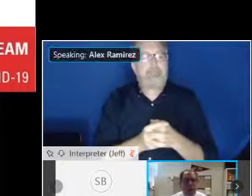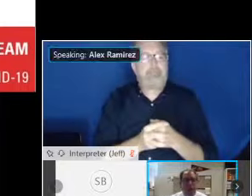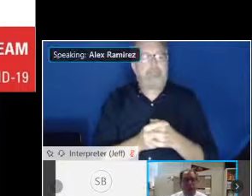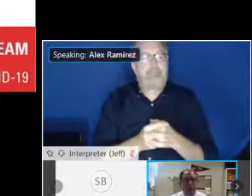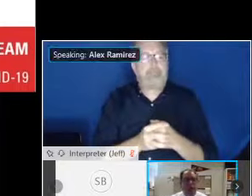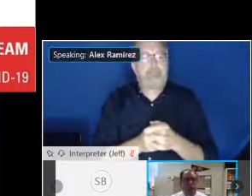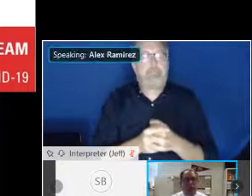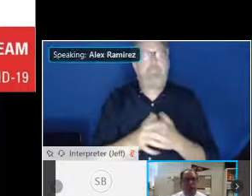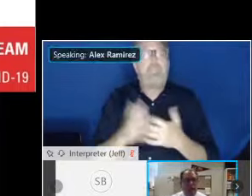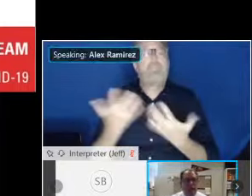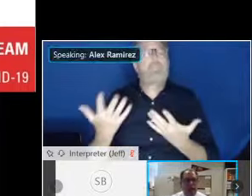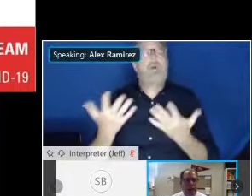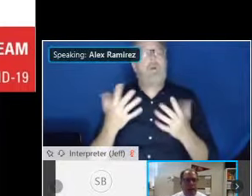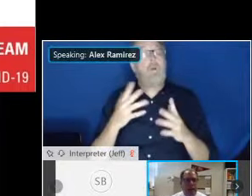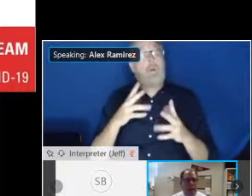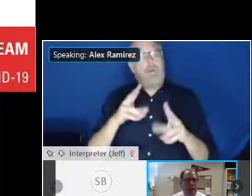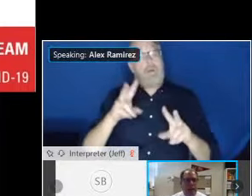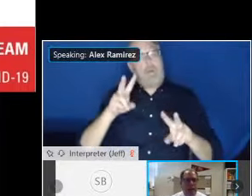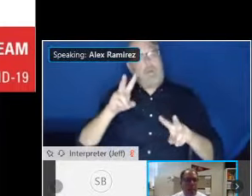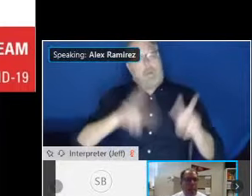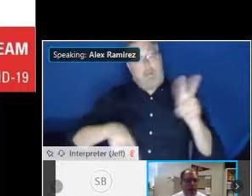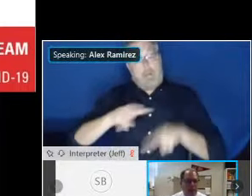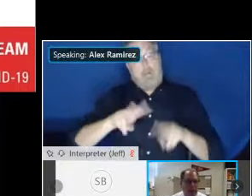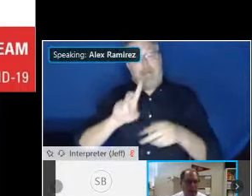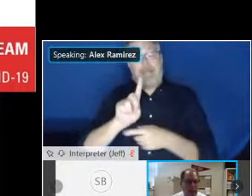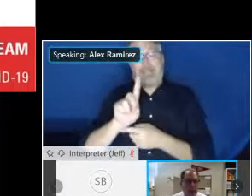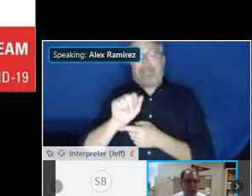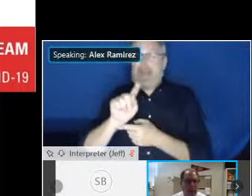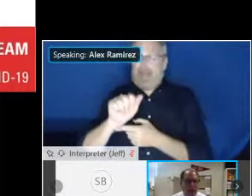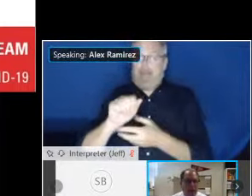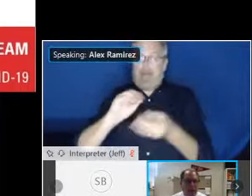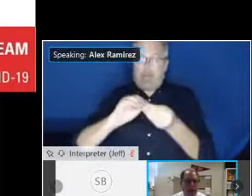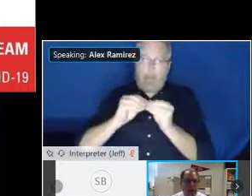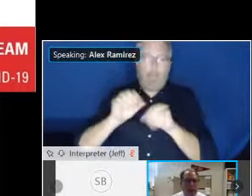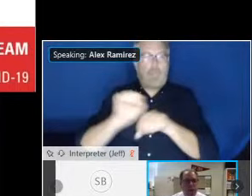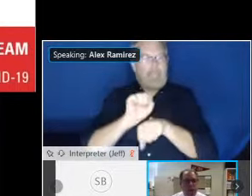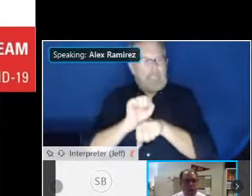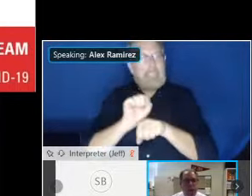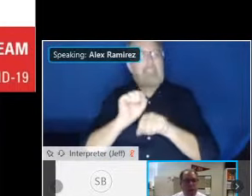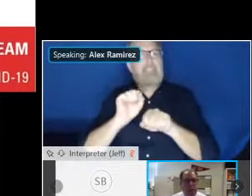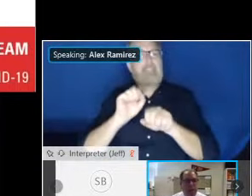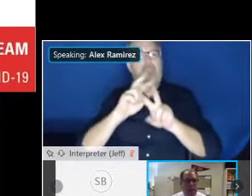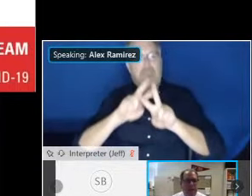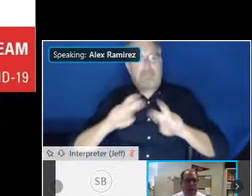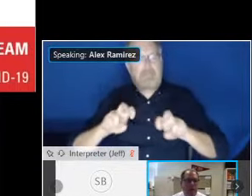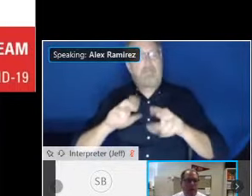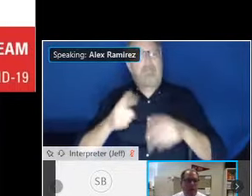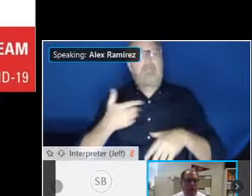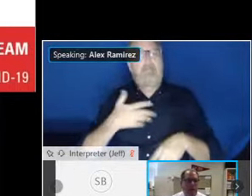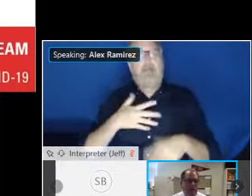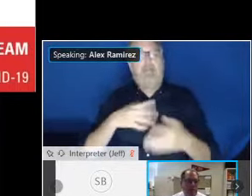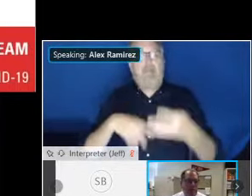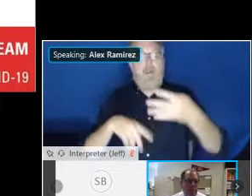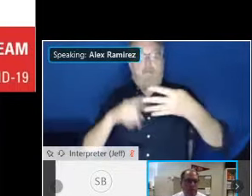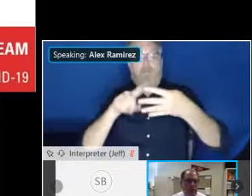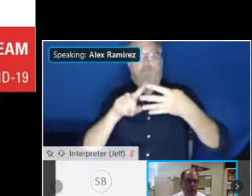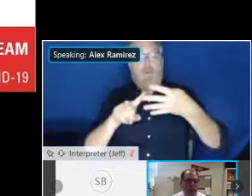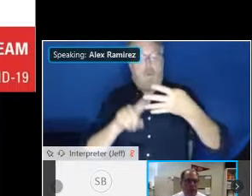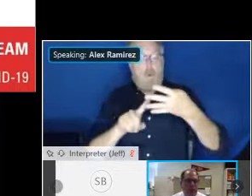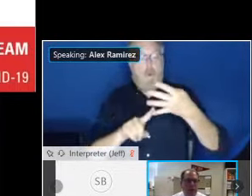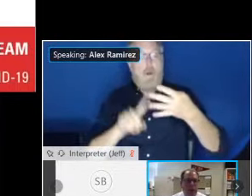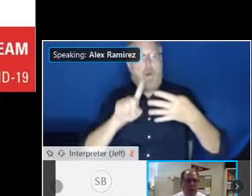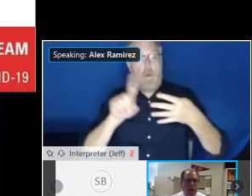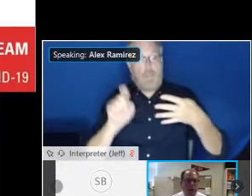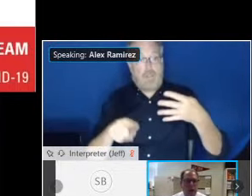So really, when we look at data and we hear about positivity rates, there's really, in my opinion, four different questions that I